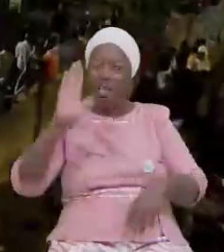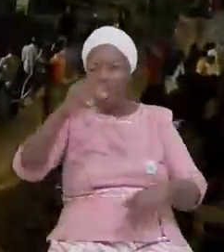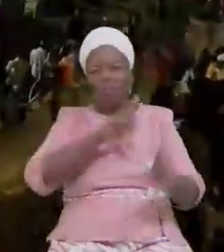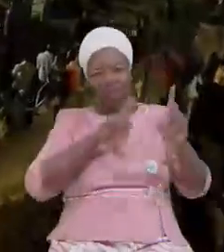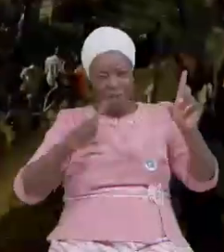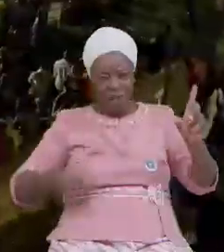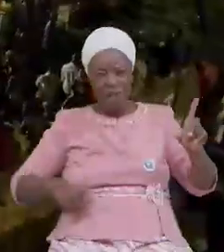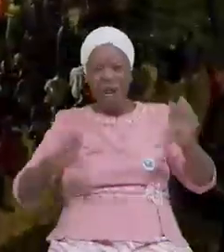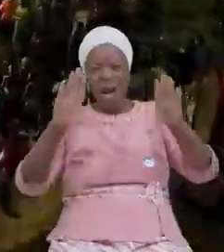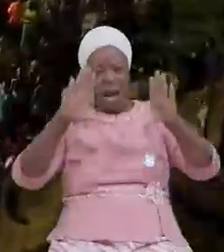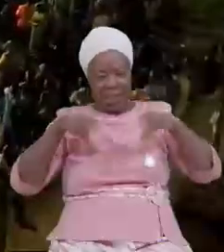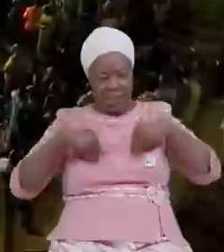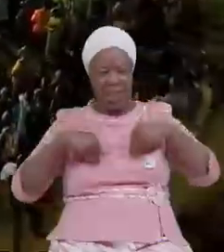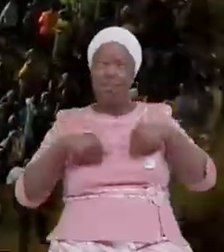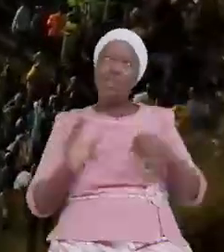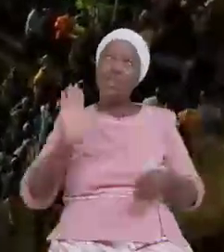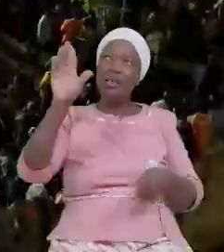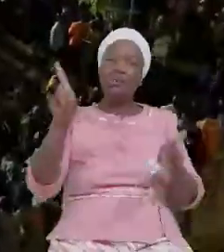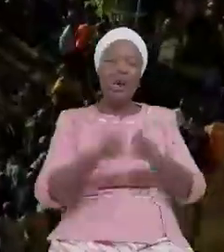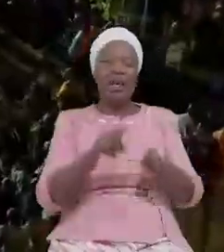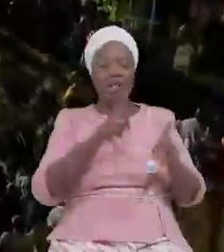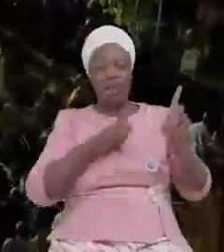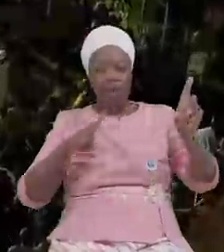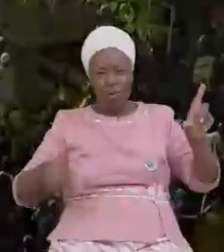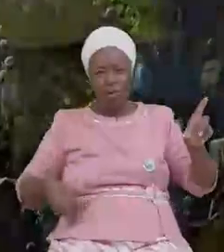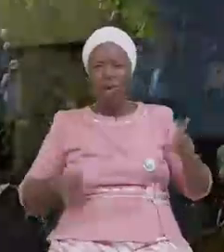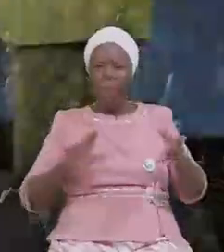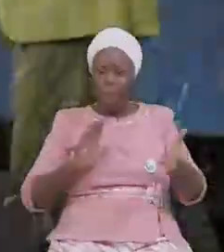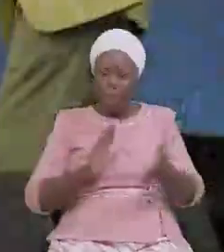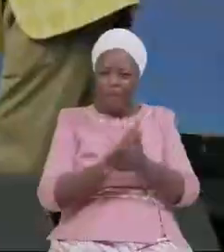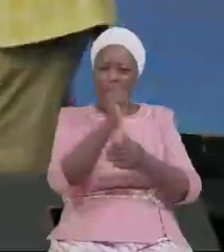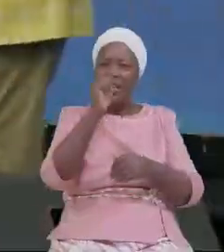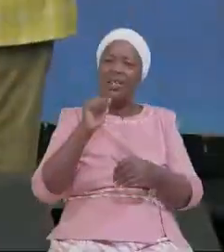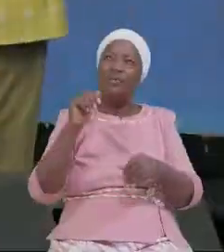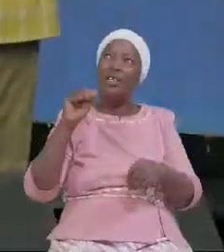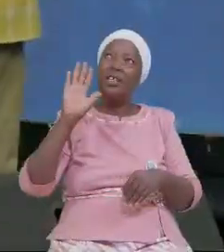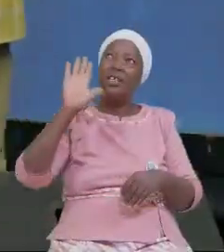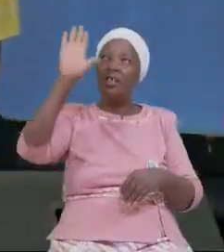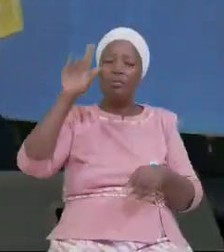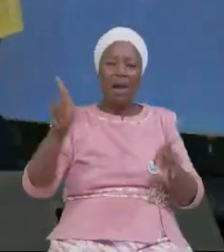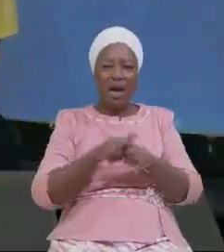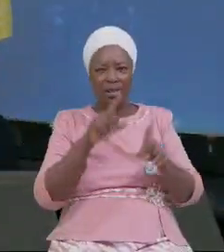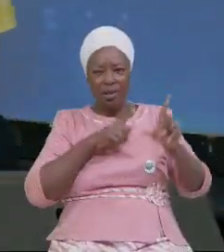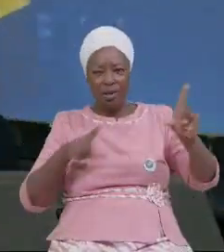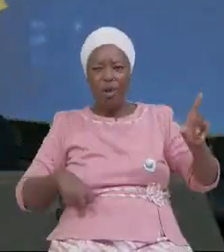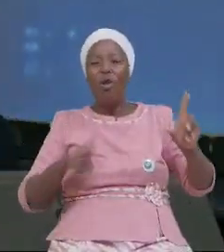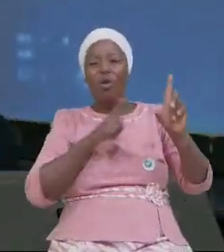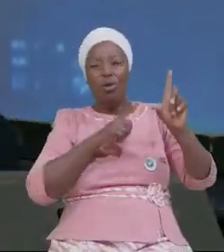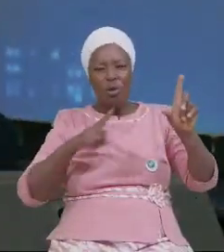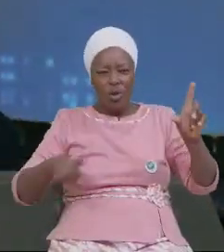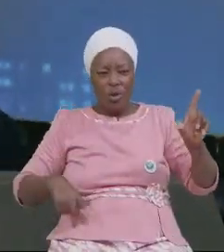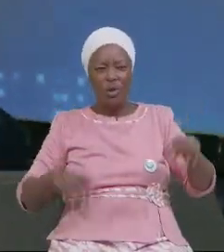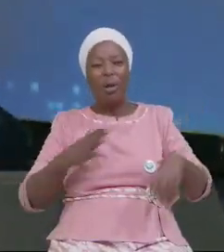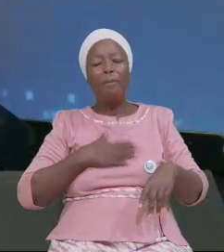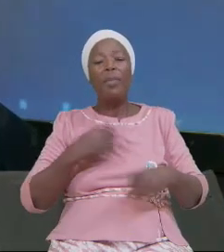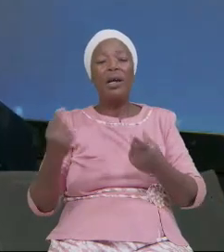accept him as Lord, believe him as Lord. Lord, my